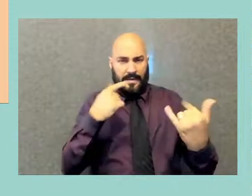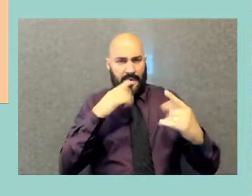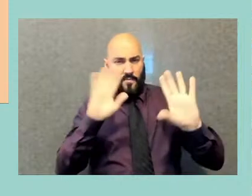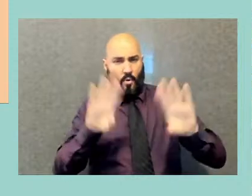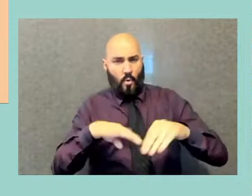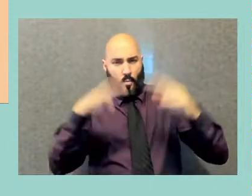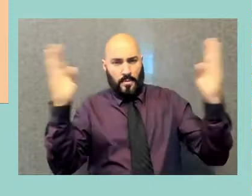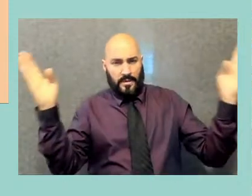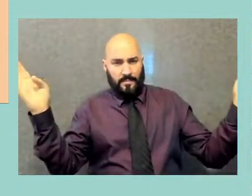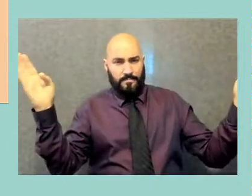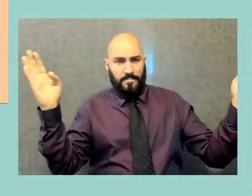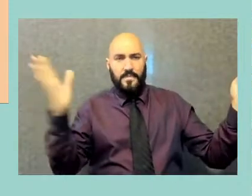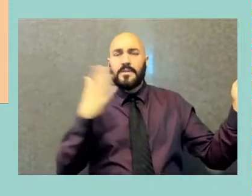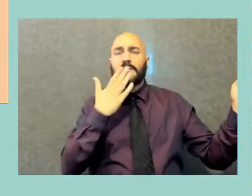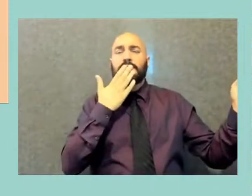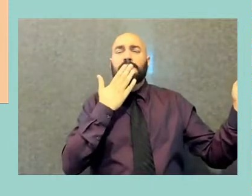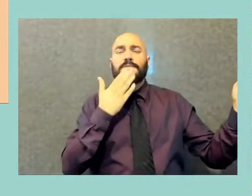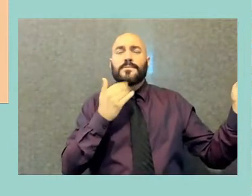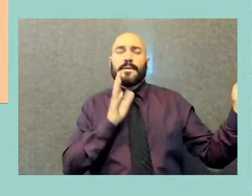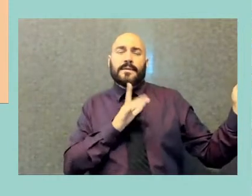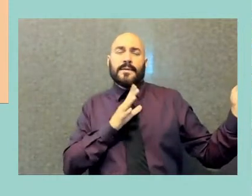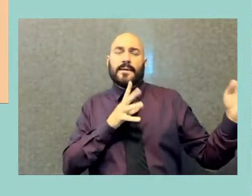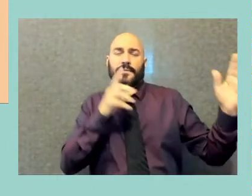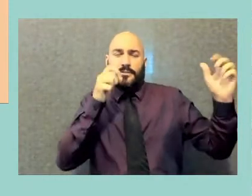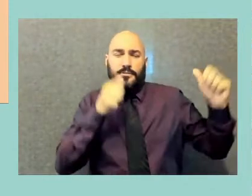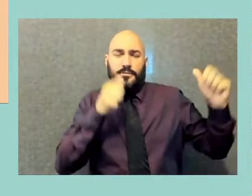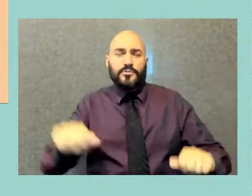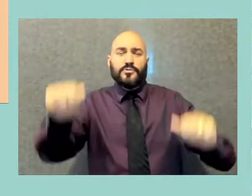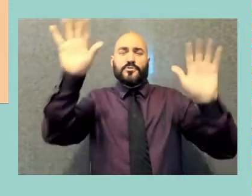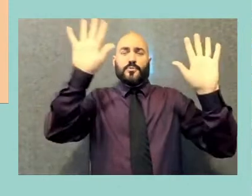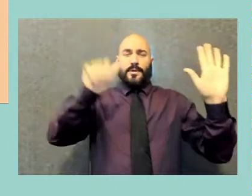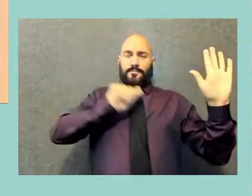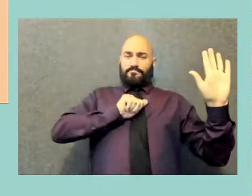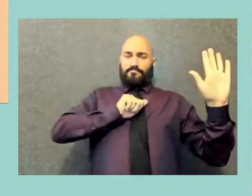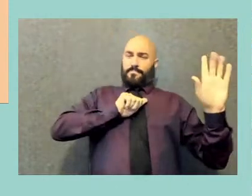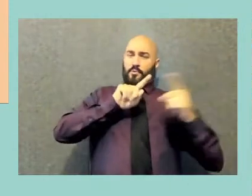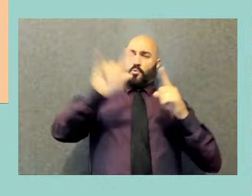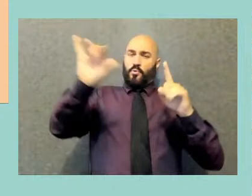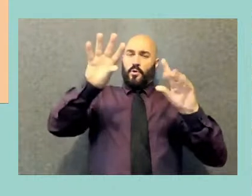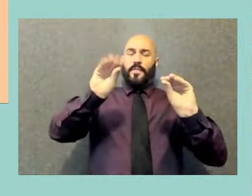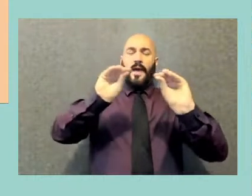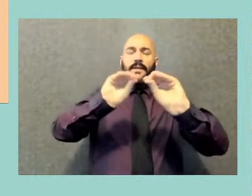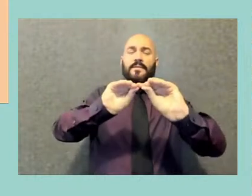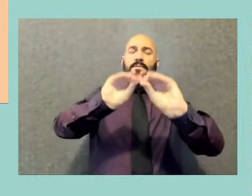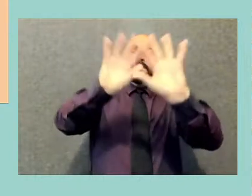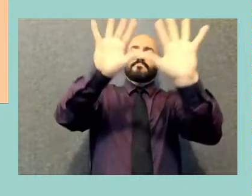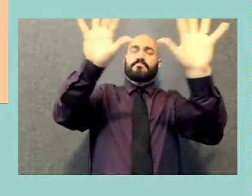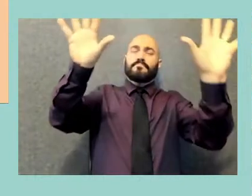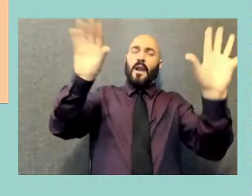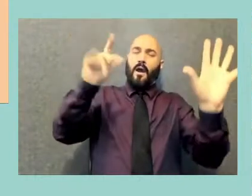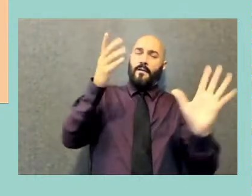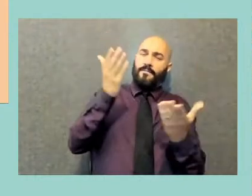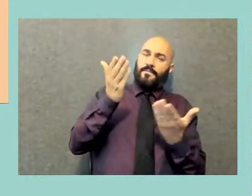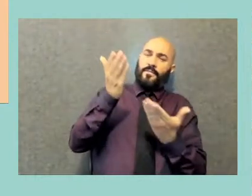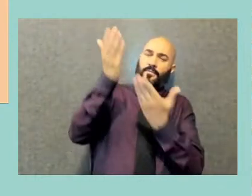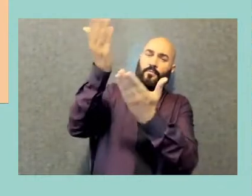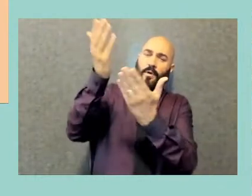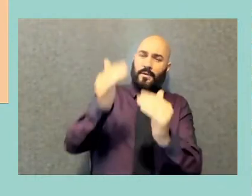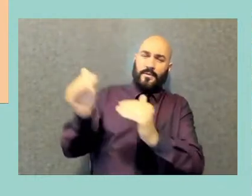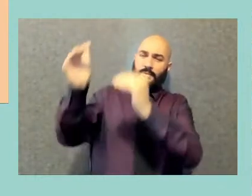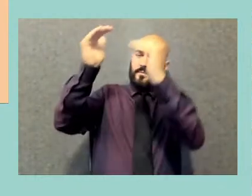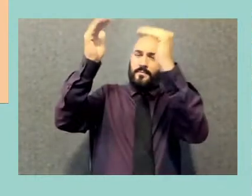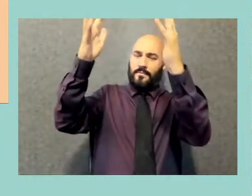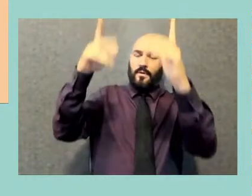One. We are opening up in sweet surrender to the luminous love light of the